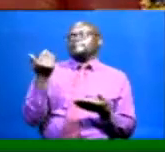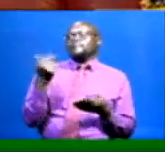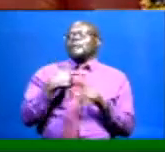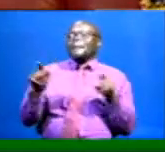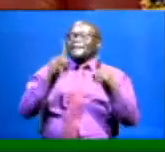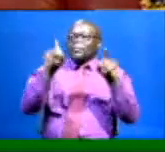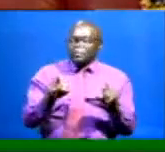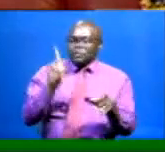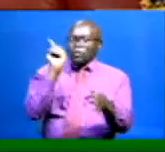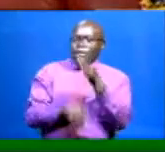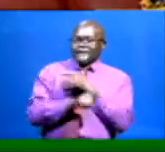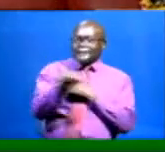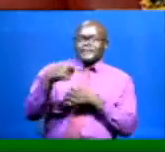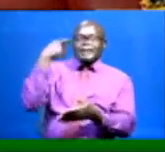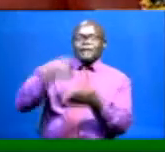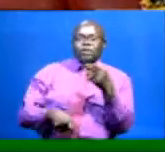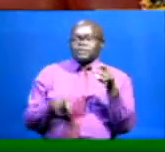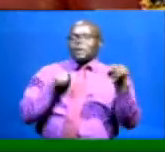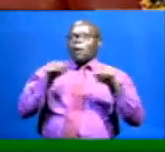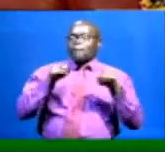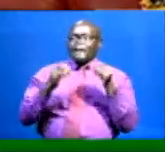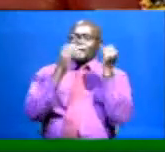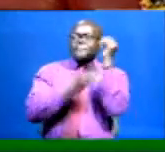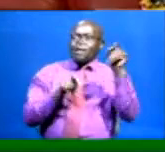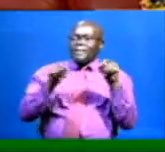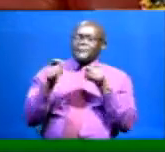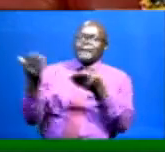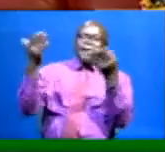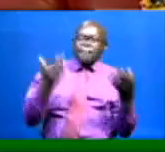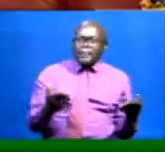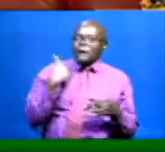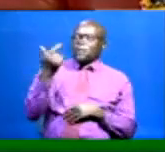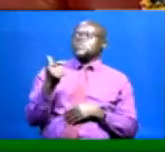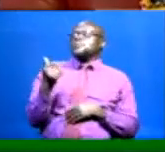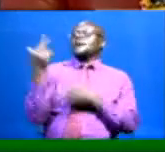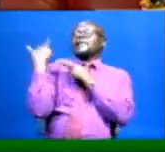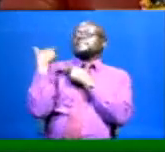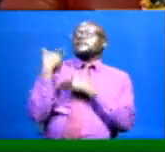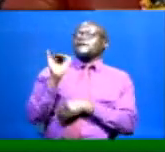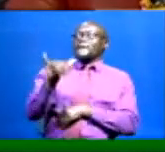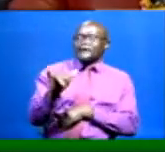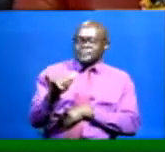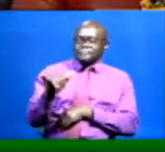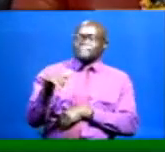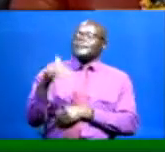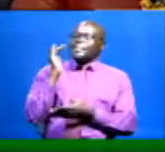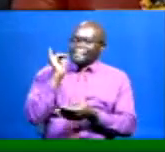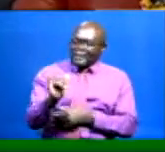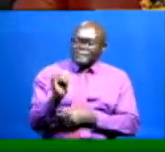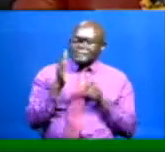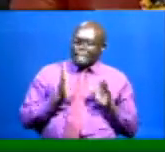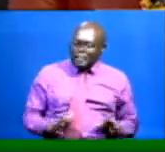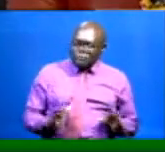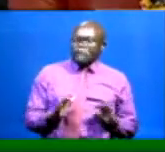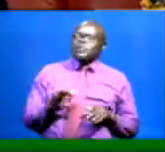when these costs of management, poor management, come in, who bears the cost? It is the consumer of power that bears